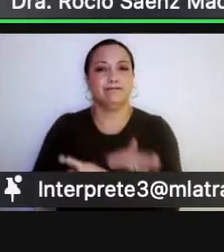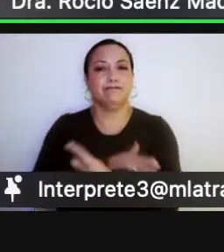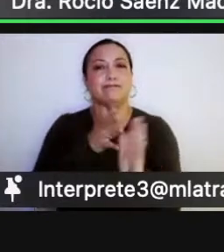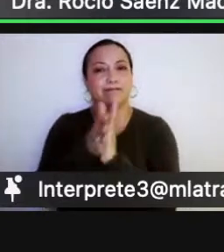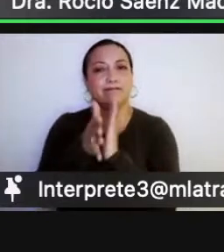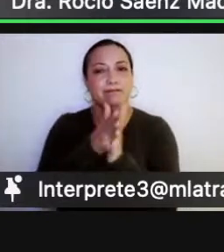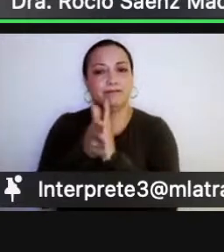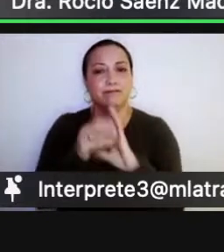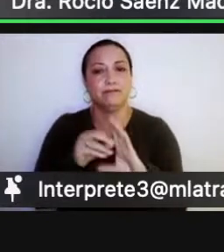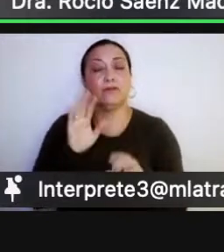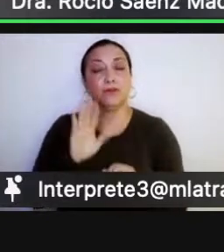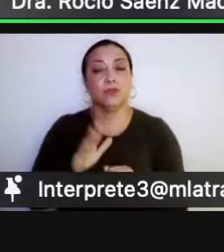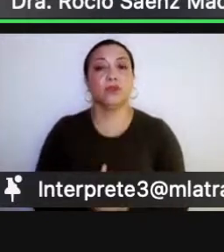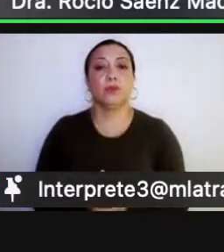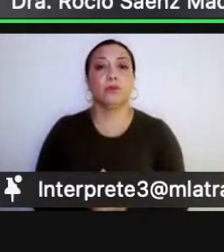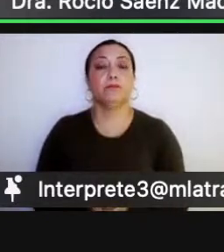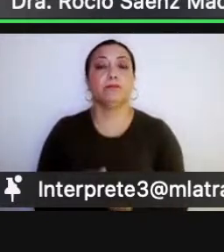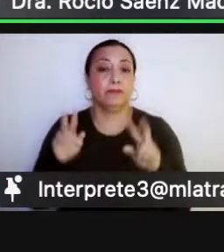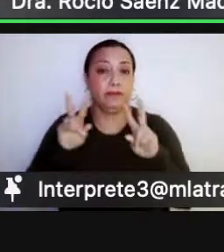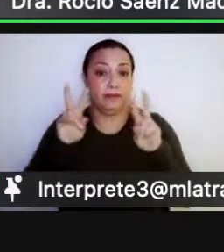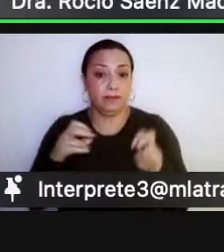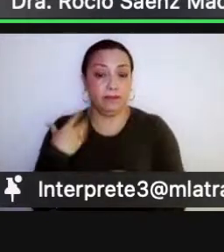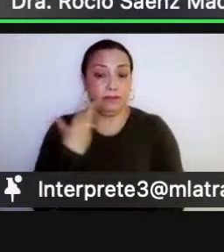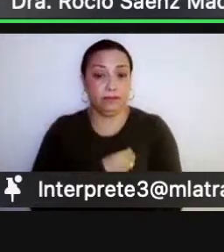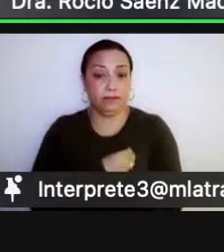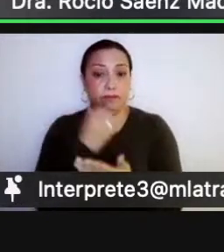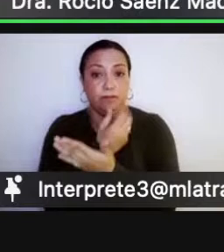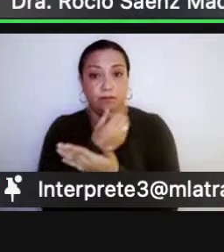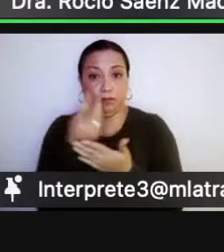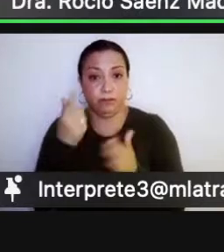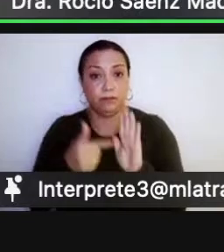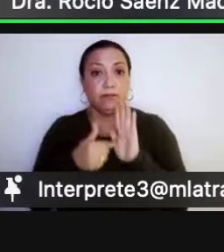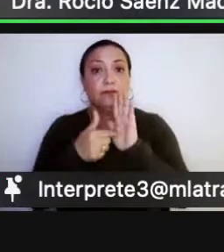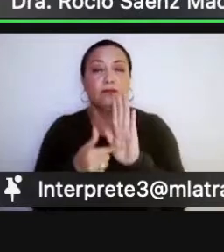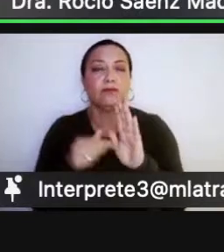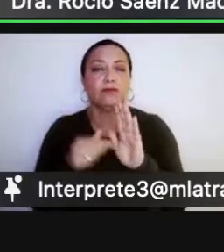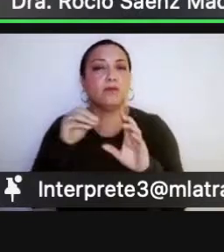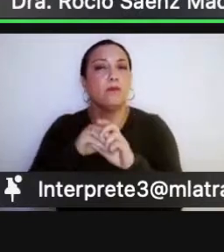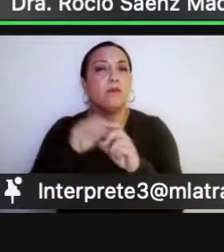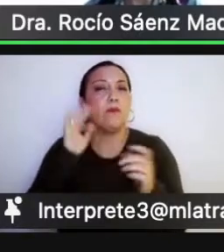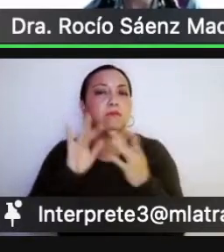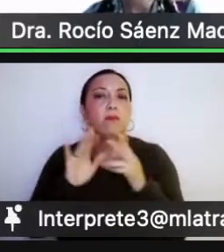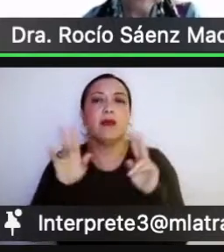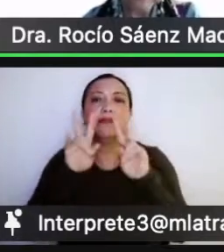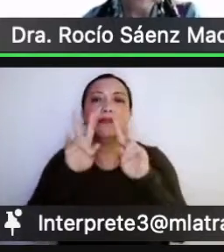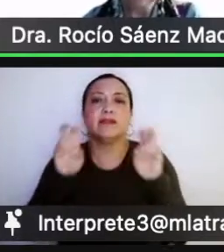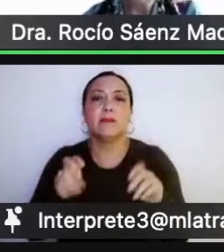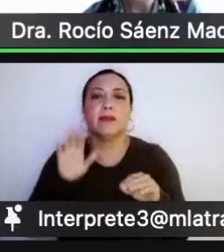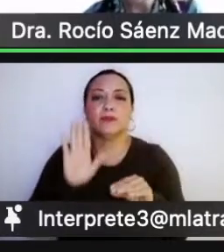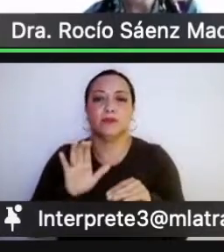As it has been mentioned, our presentation is going to cover